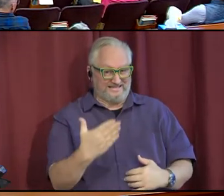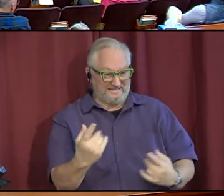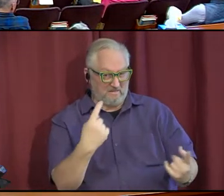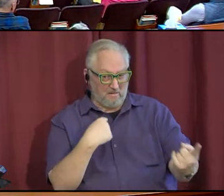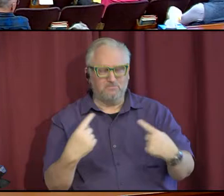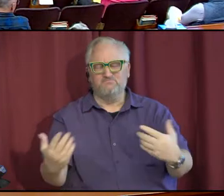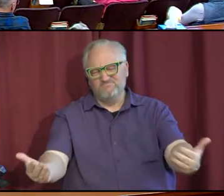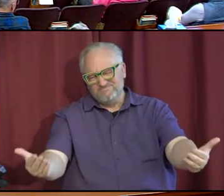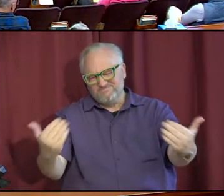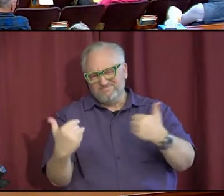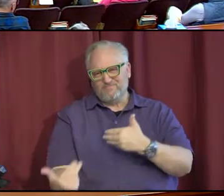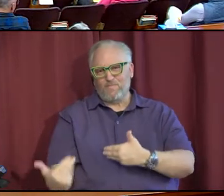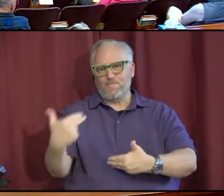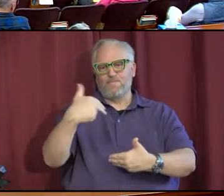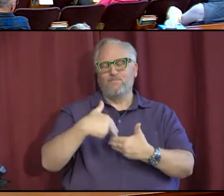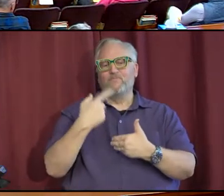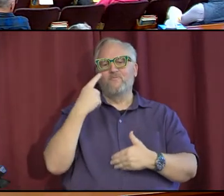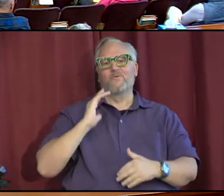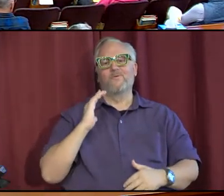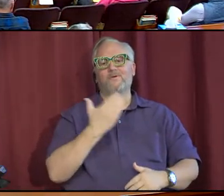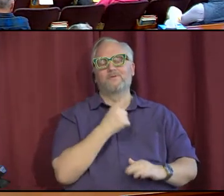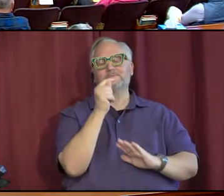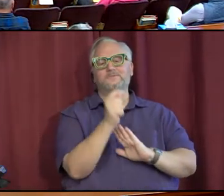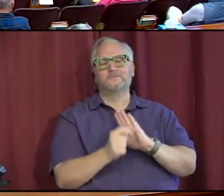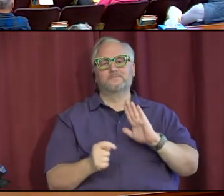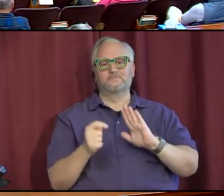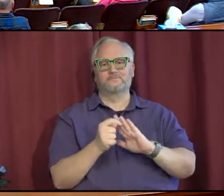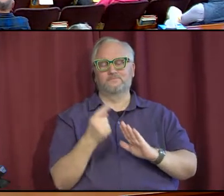our time for all ages.